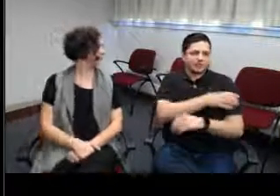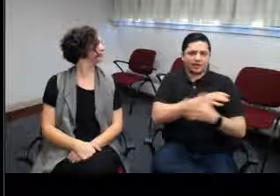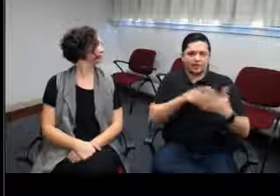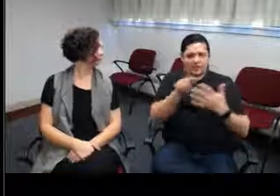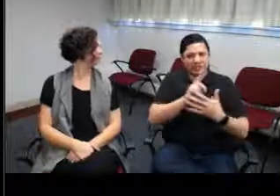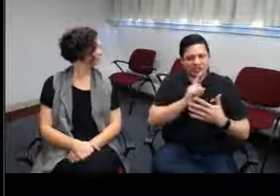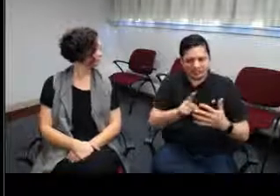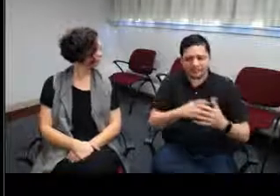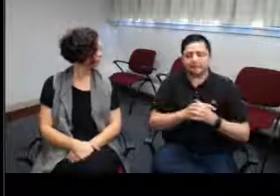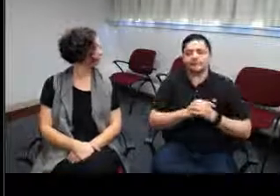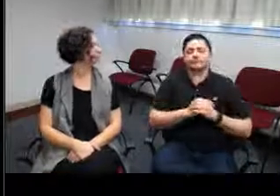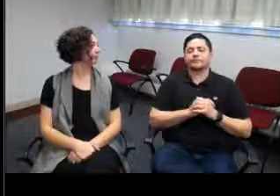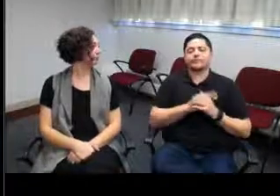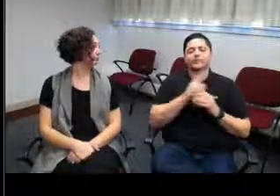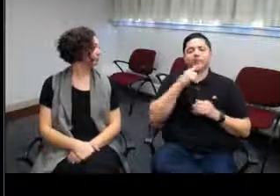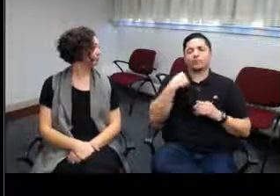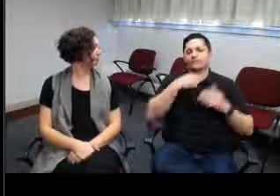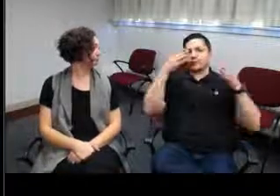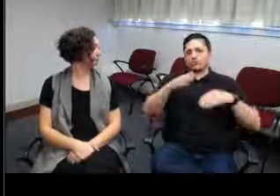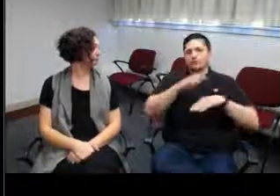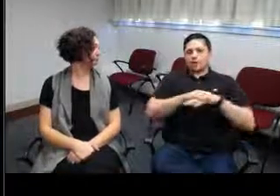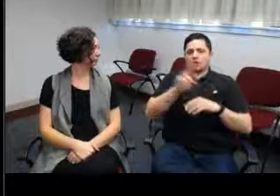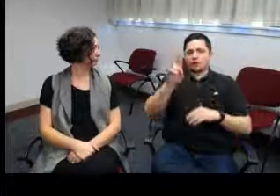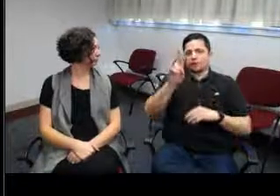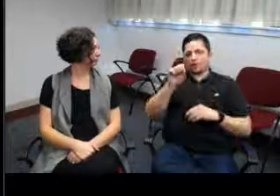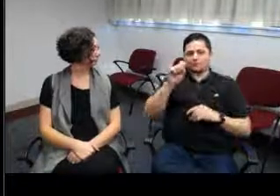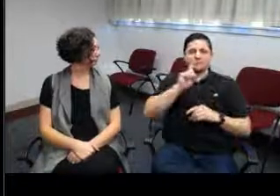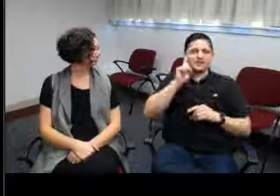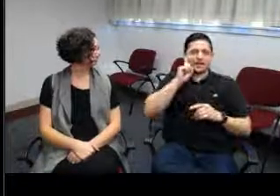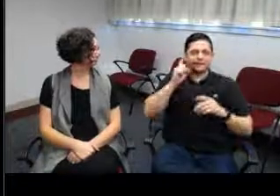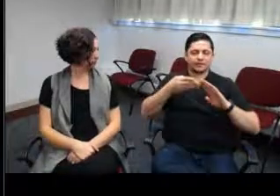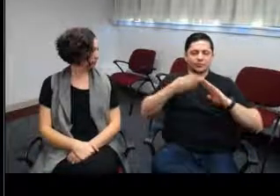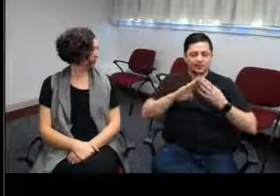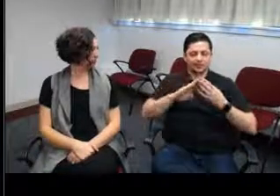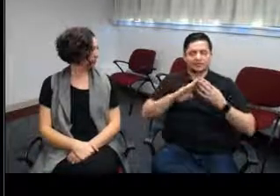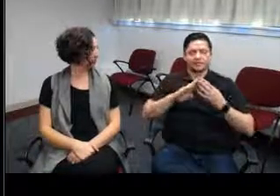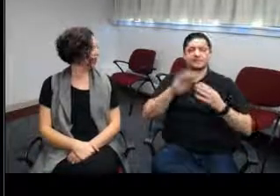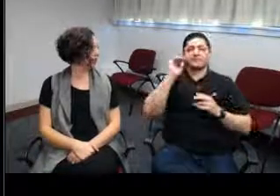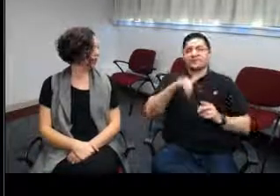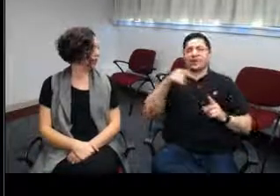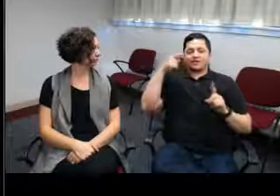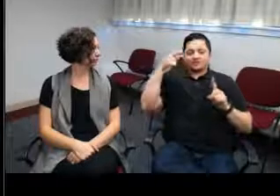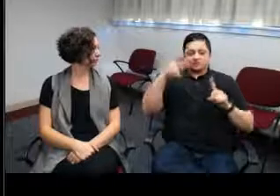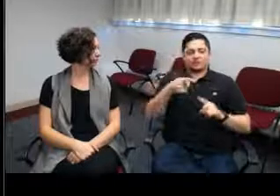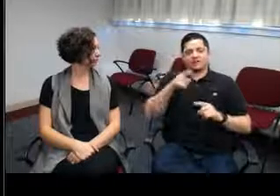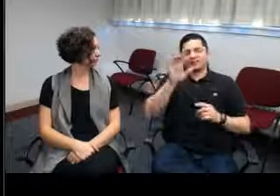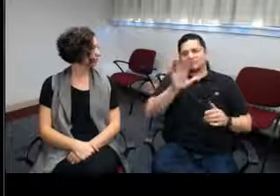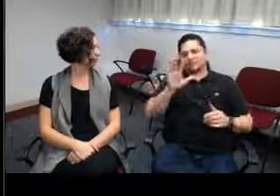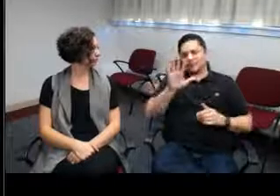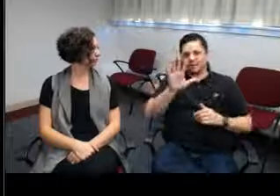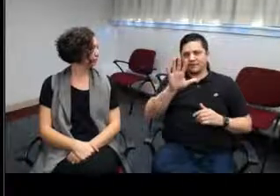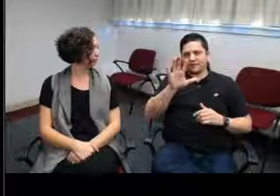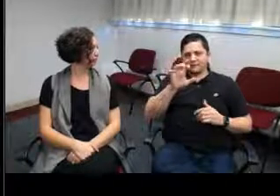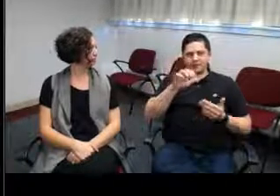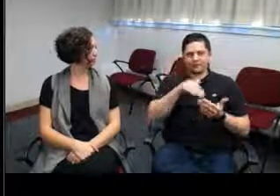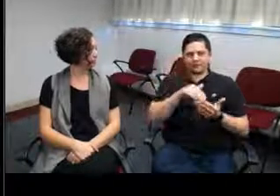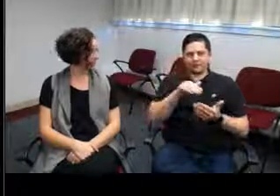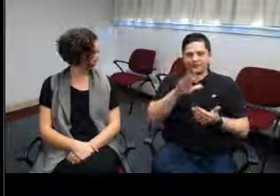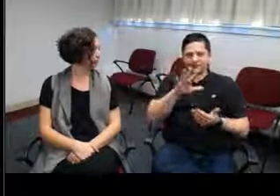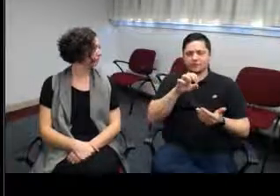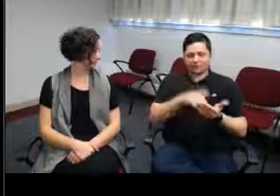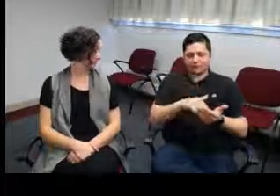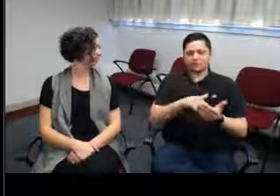So I'm going to start with talking to you about who the population is. We're going to be focusing on the